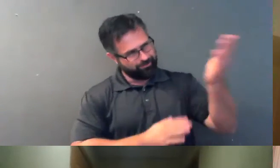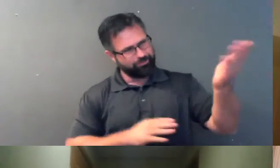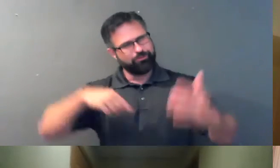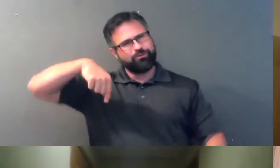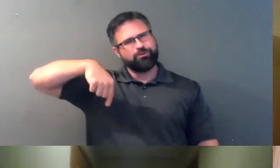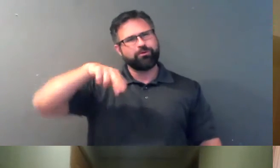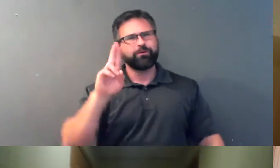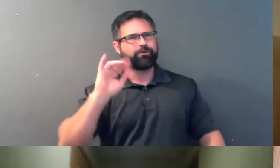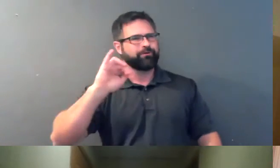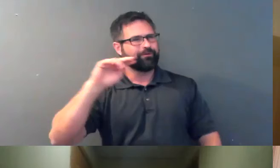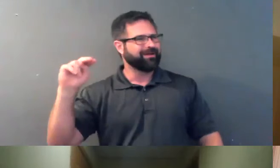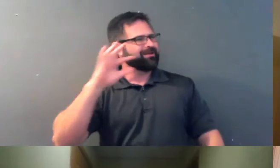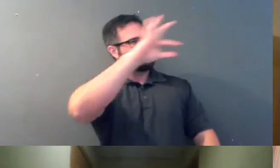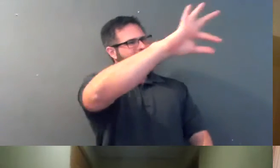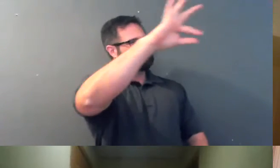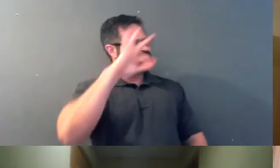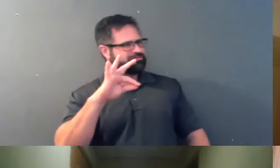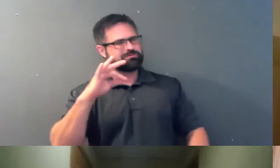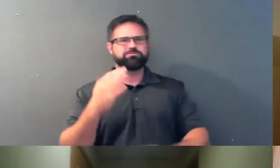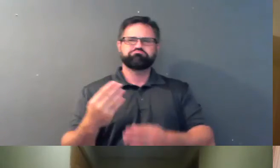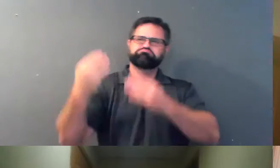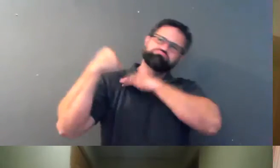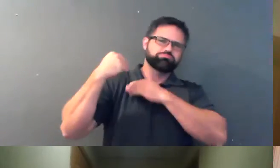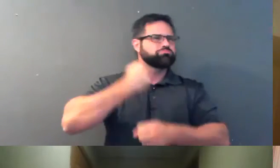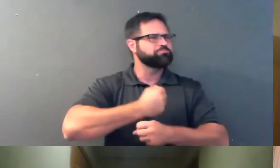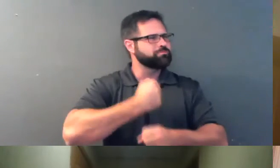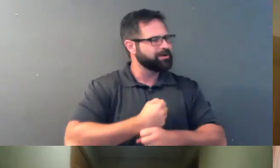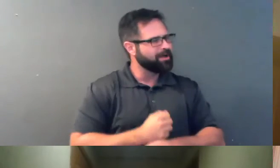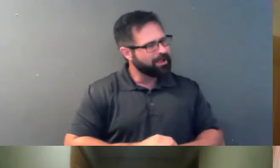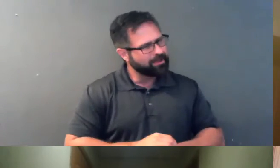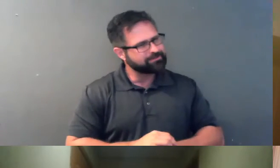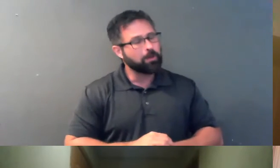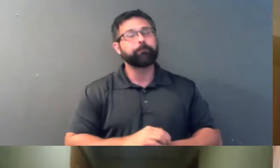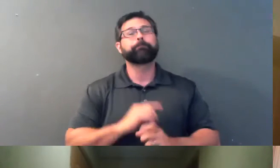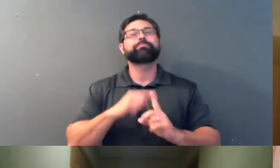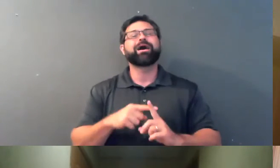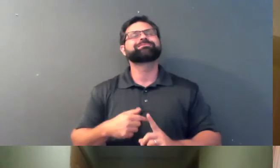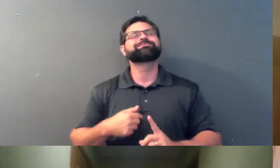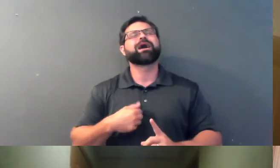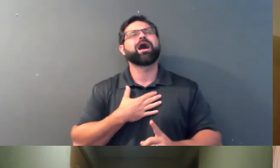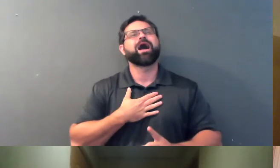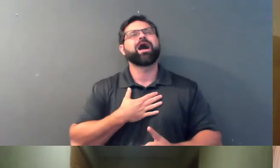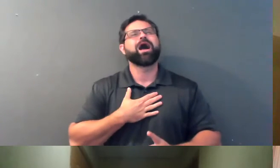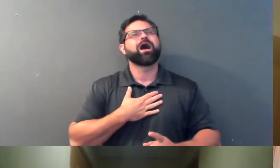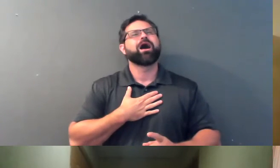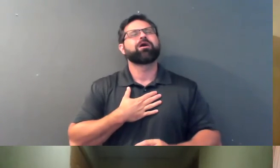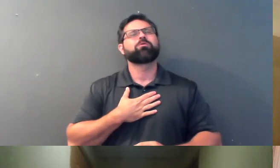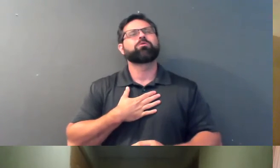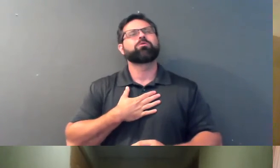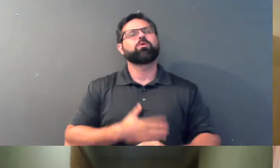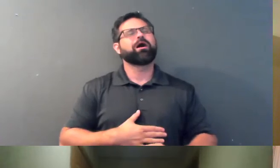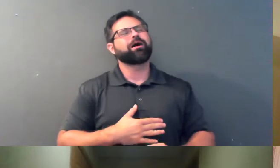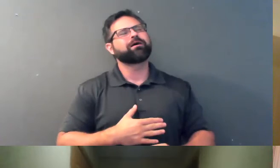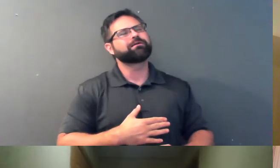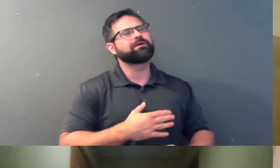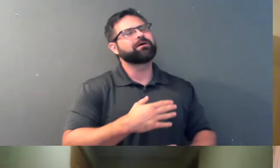your appointment, and wish to pose a remark on reference to